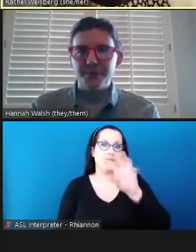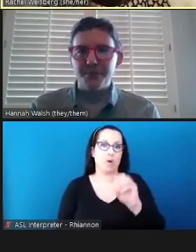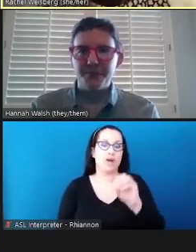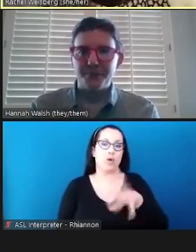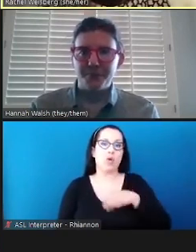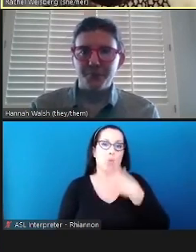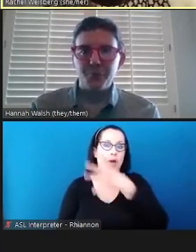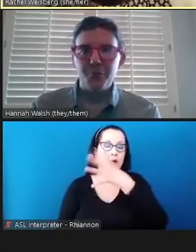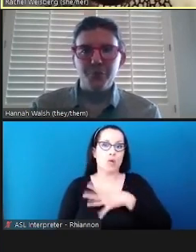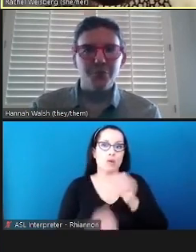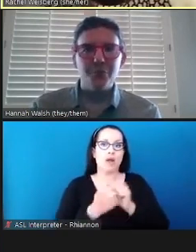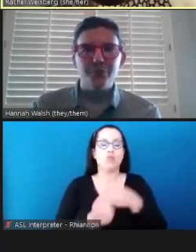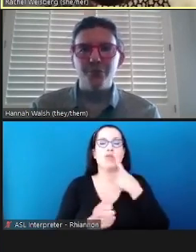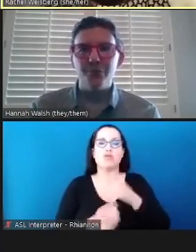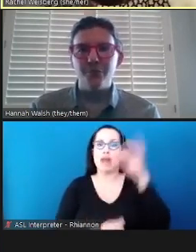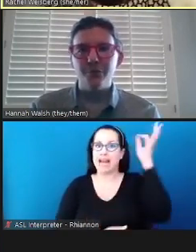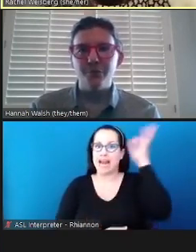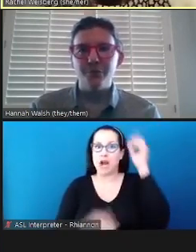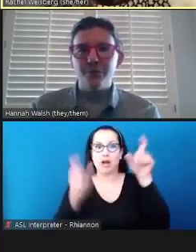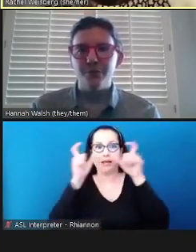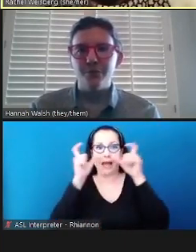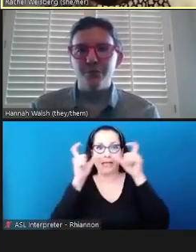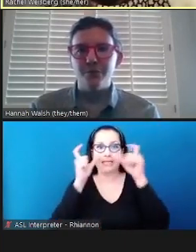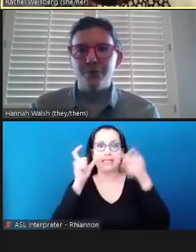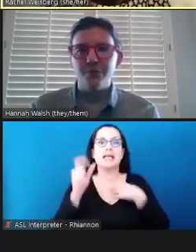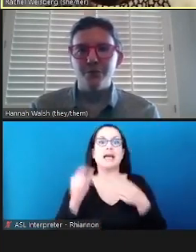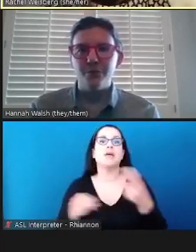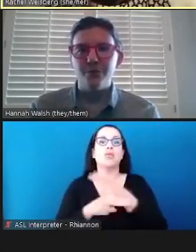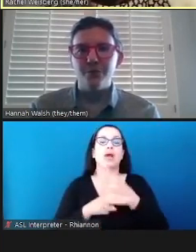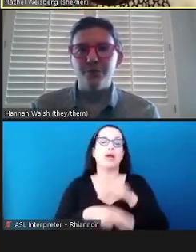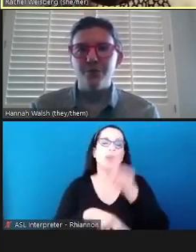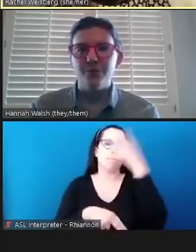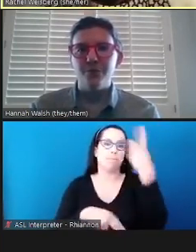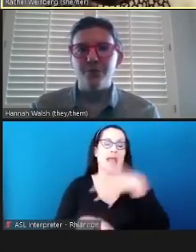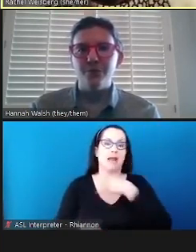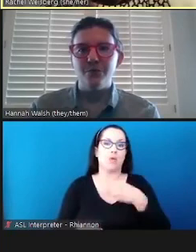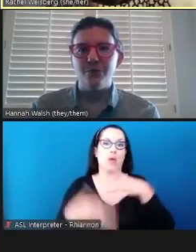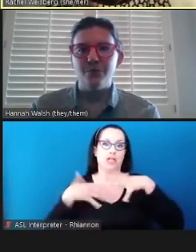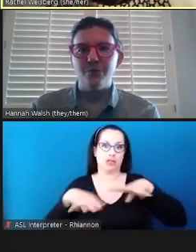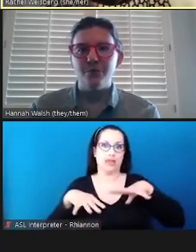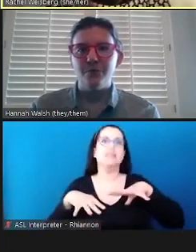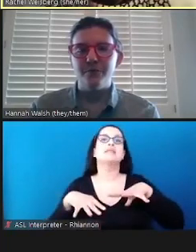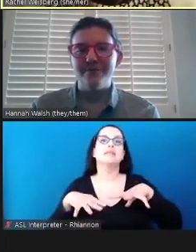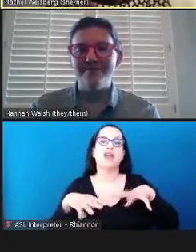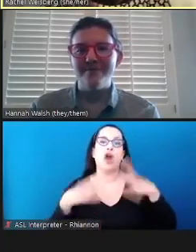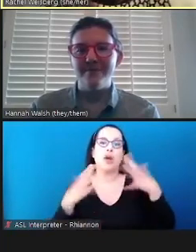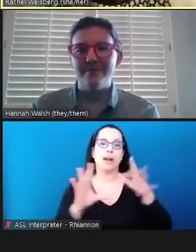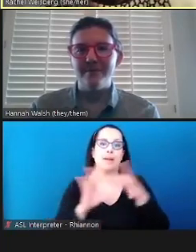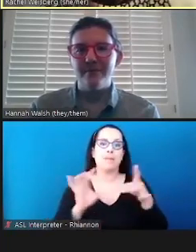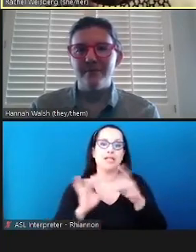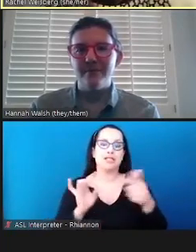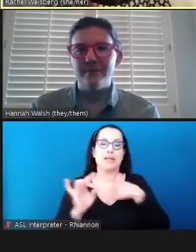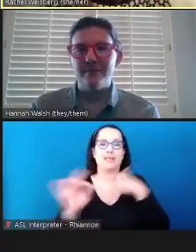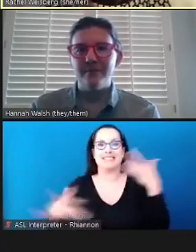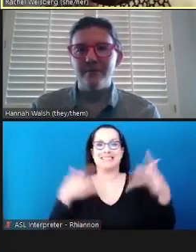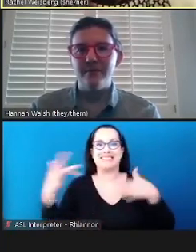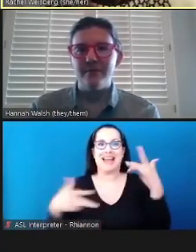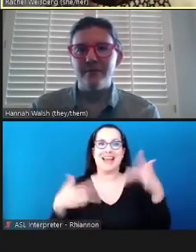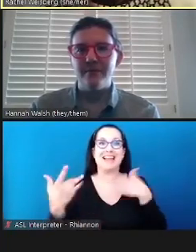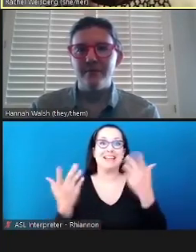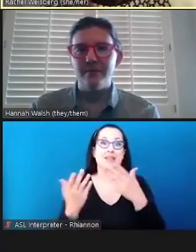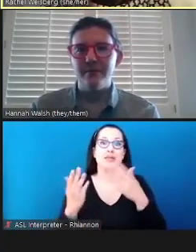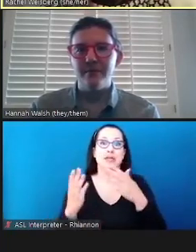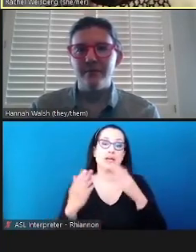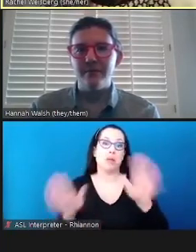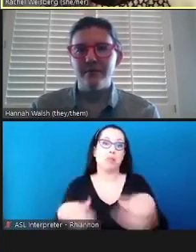and glasses. I am wearing a black and white dress. And as I mentioned, I'm excited to be coming to you